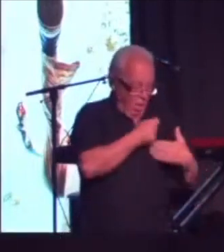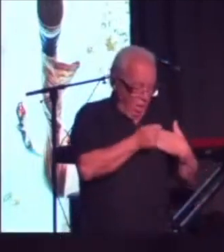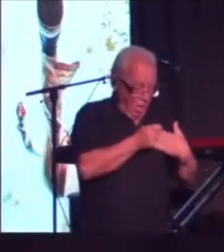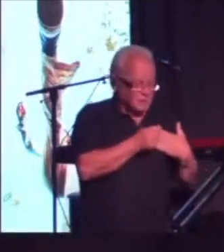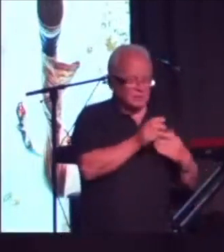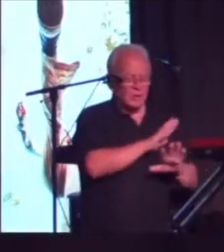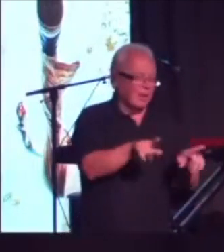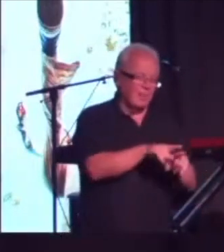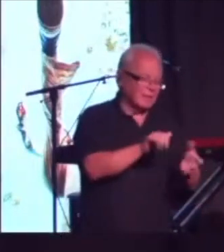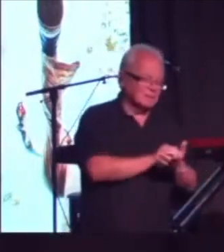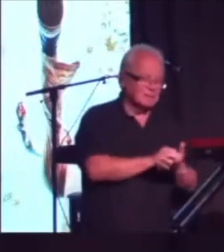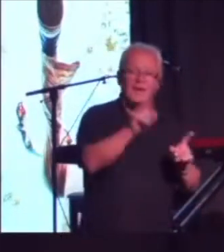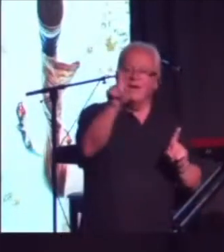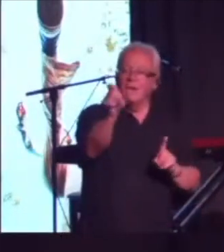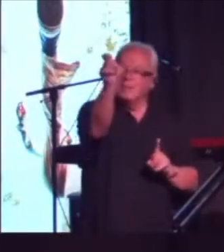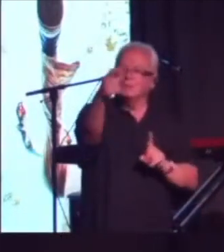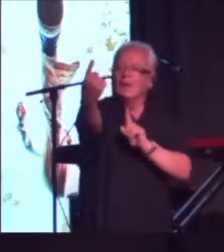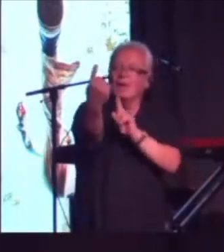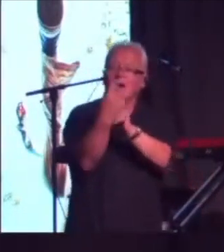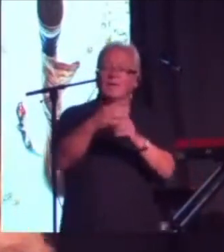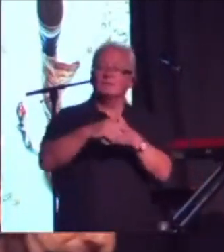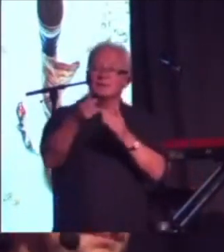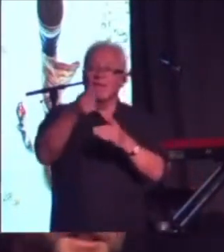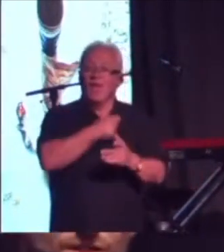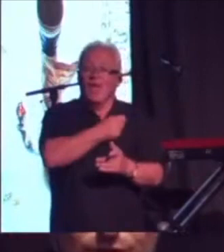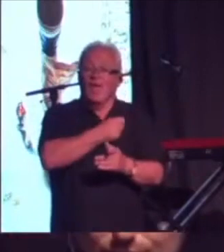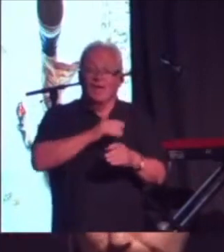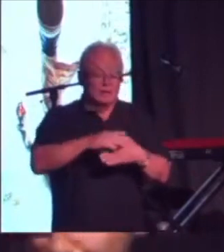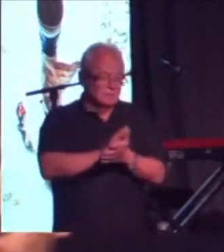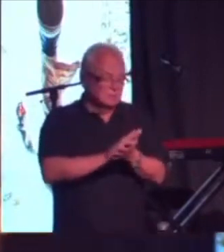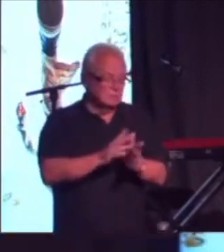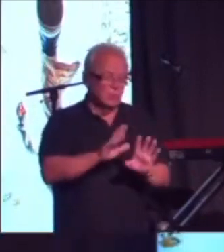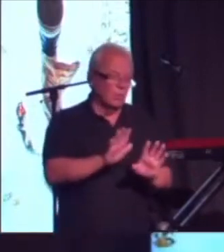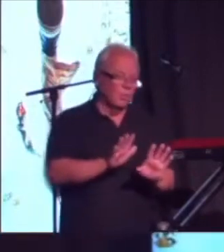made here is that you don't select friends based on feelings. You select them based on fruit.